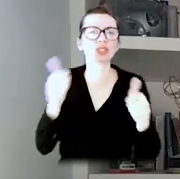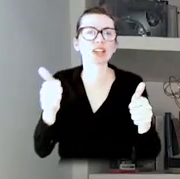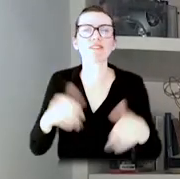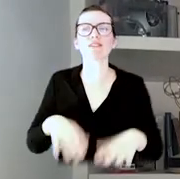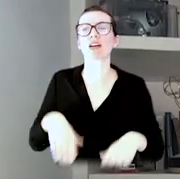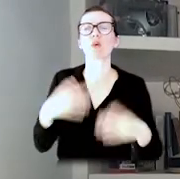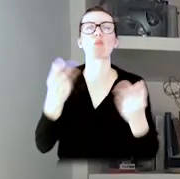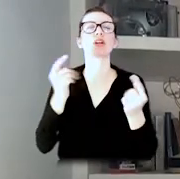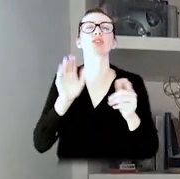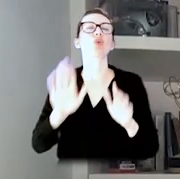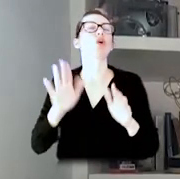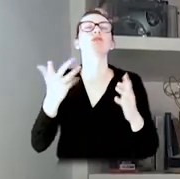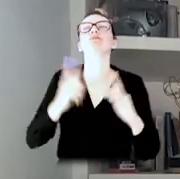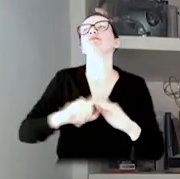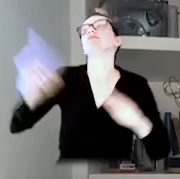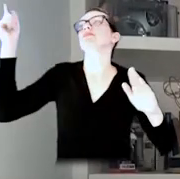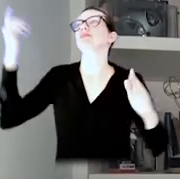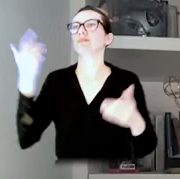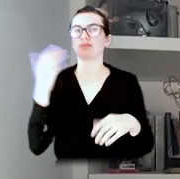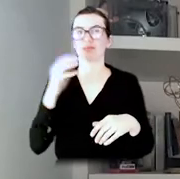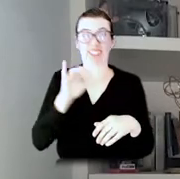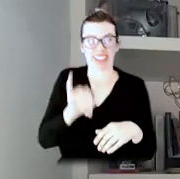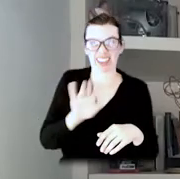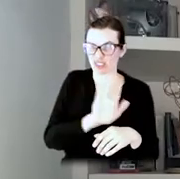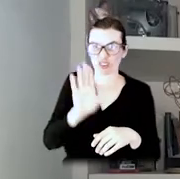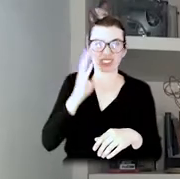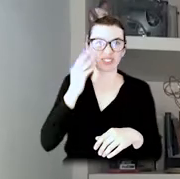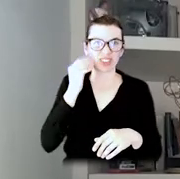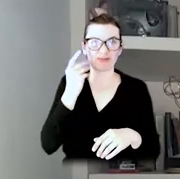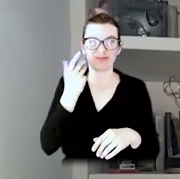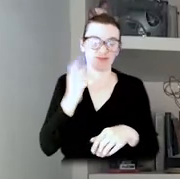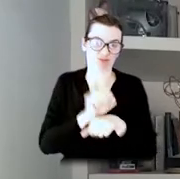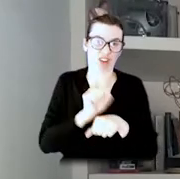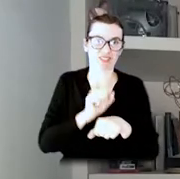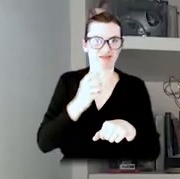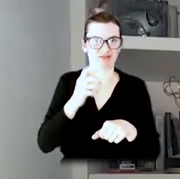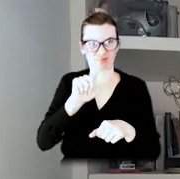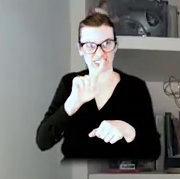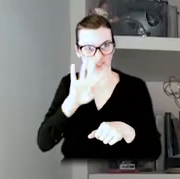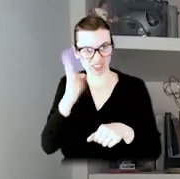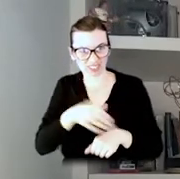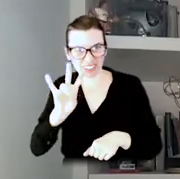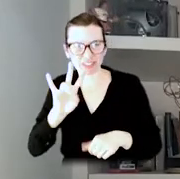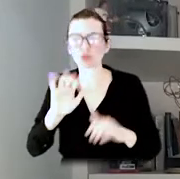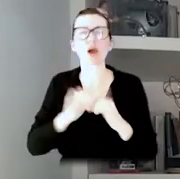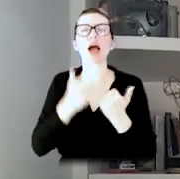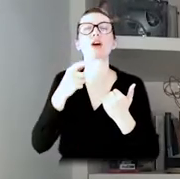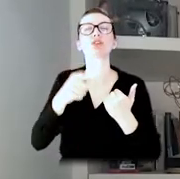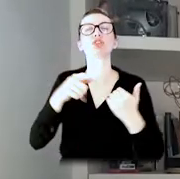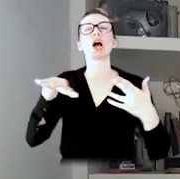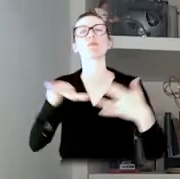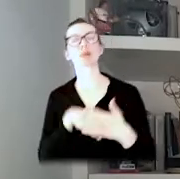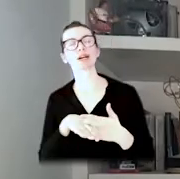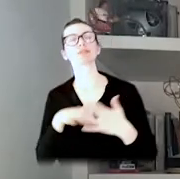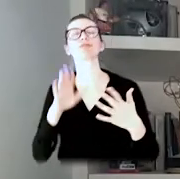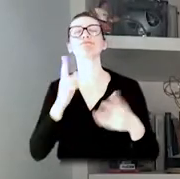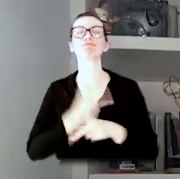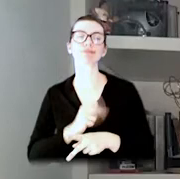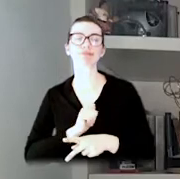it's 24/7 job. So how do you take a break? And what do you do for you? And Lynette, let's start with you.